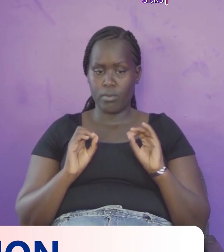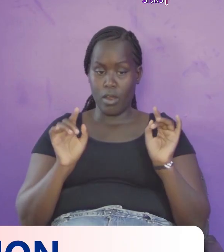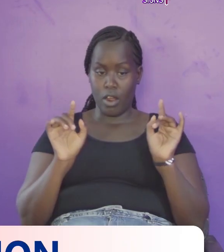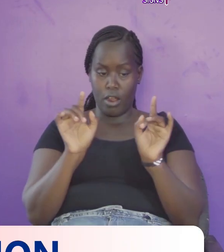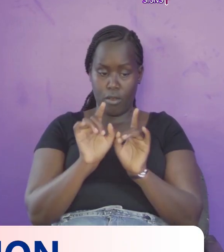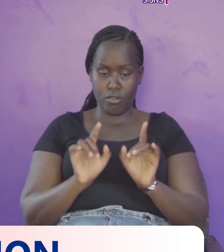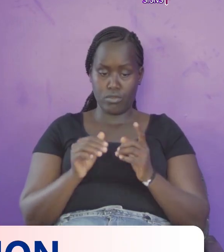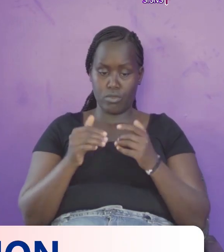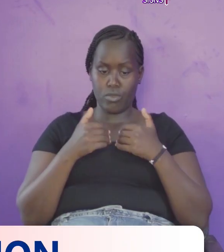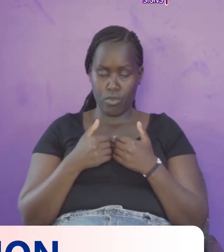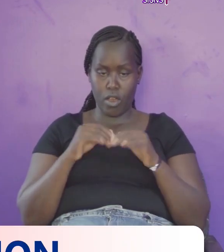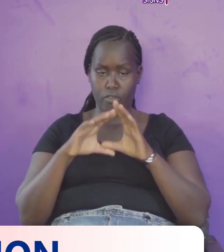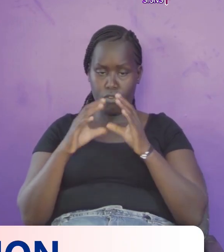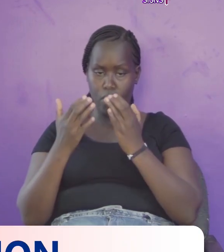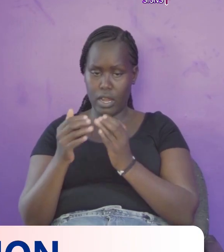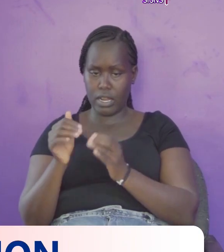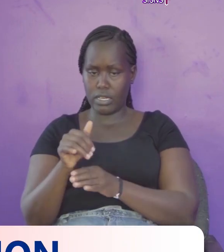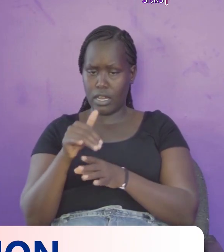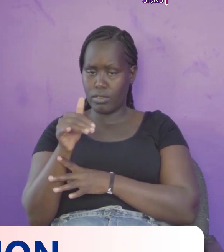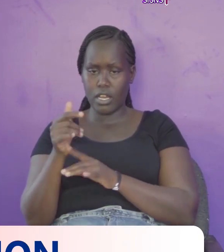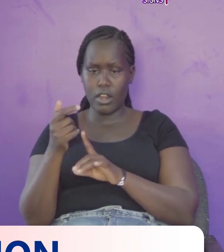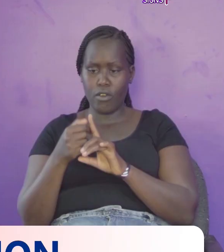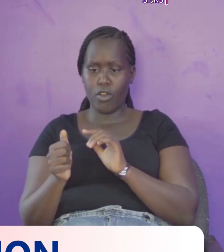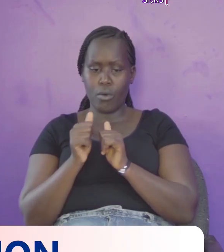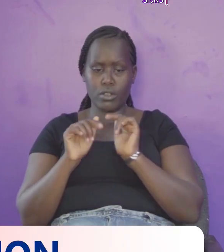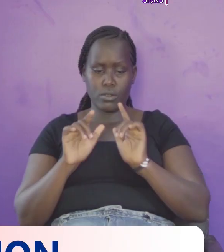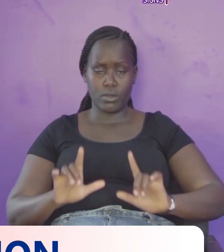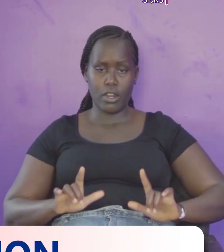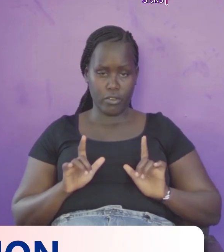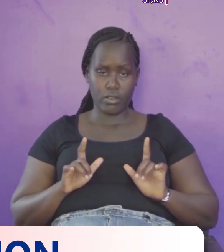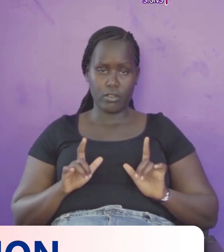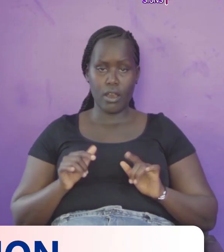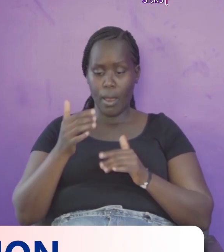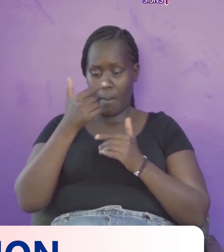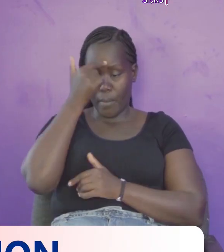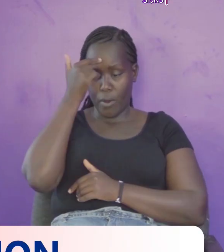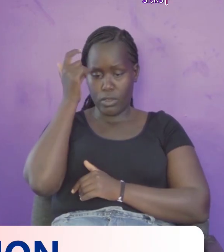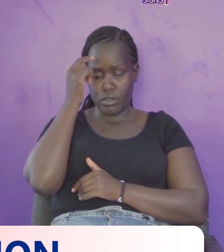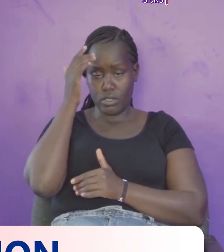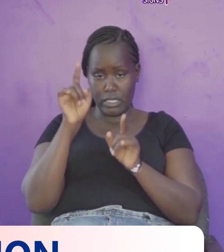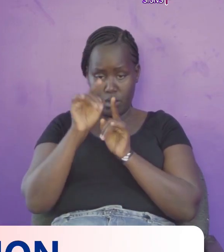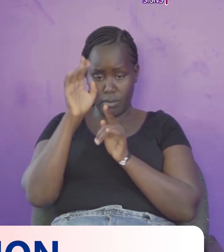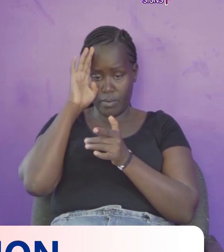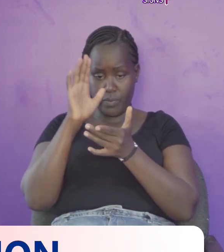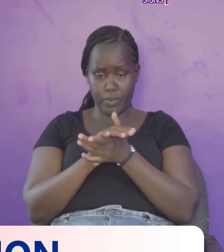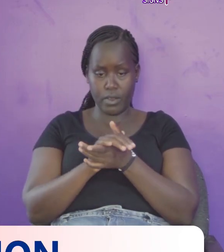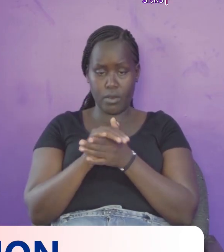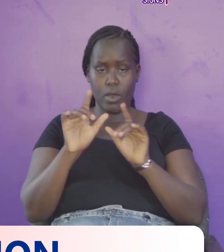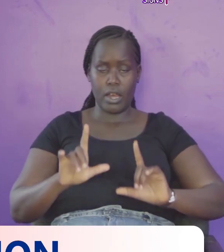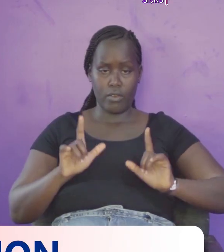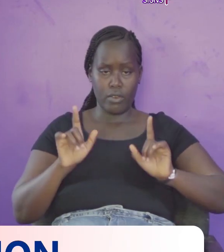do you have your world somewhere else apart from the world that you're living in? Because I thought and I believe that you're living in a comprehensive